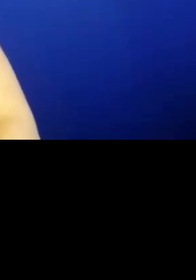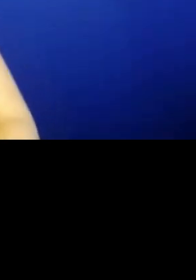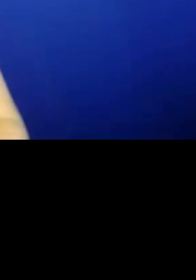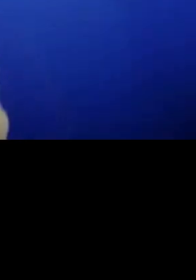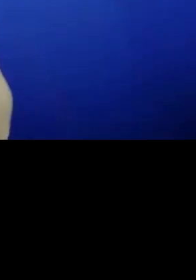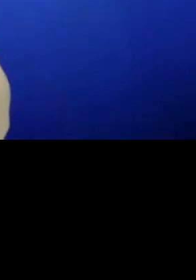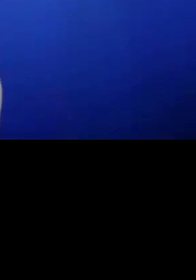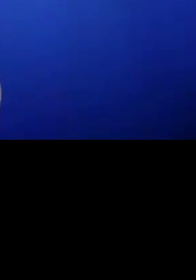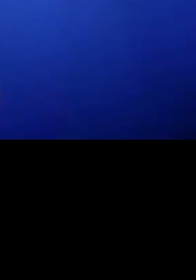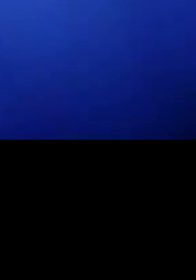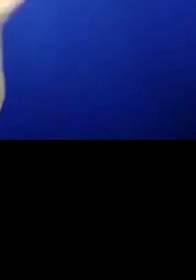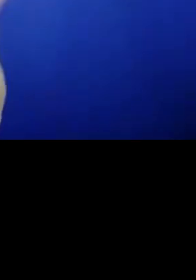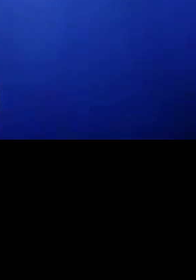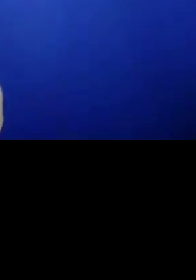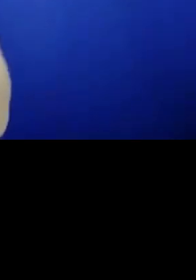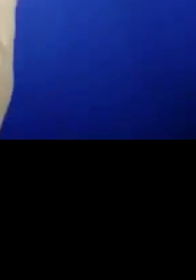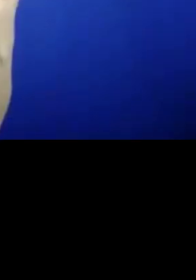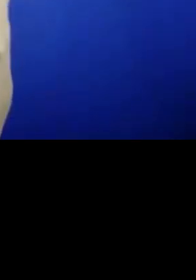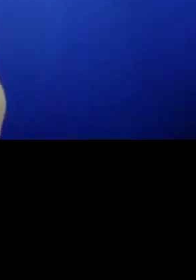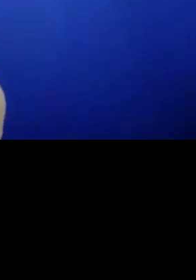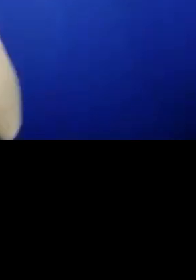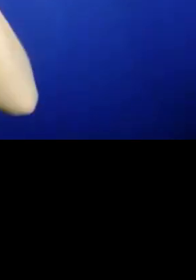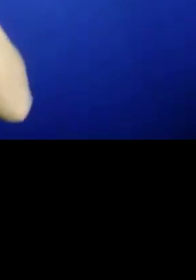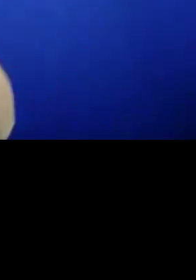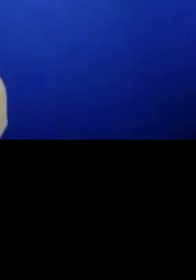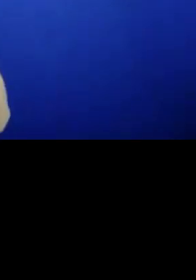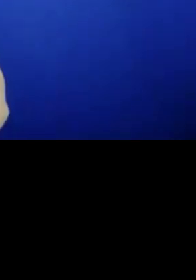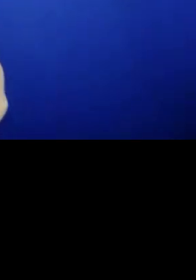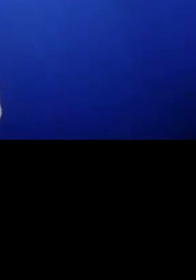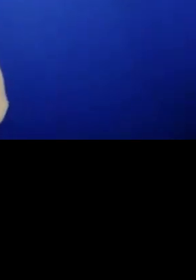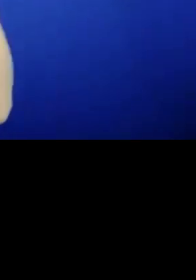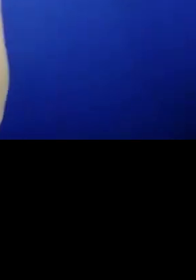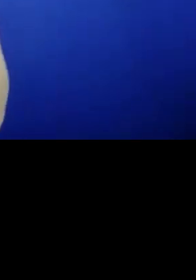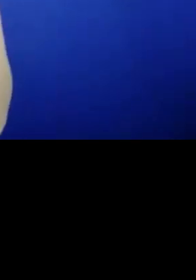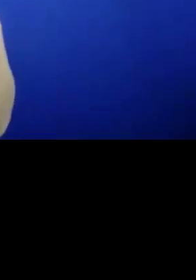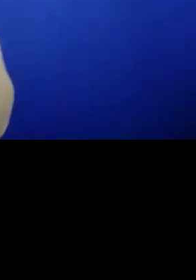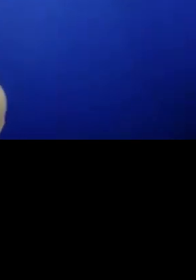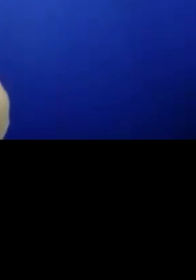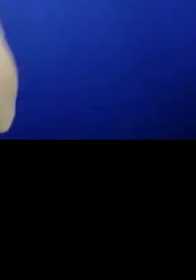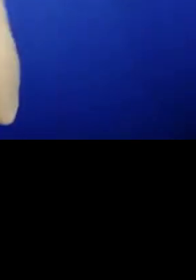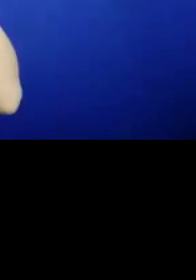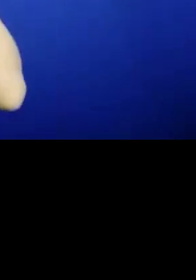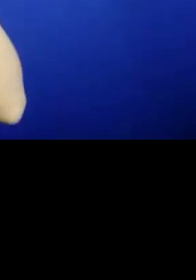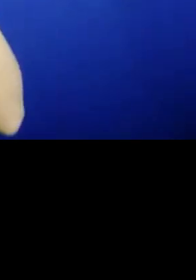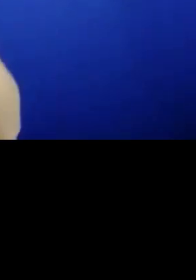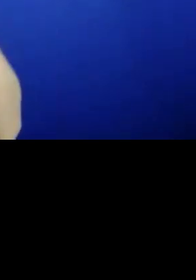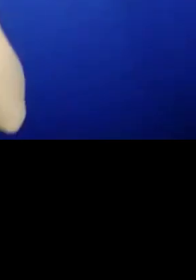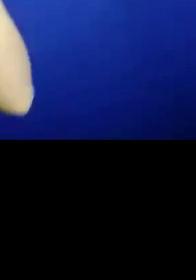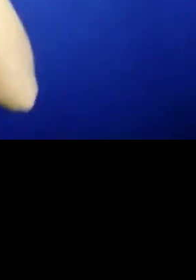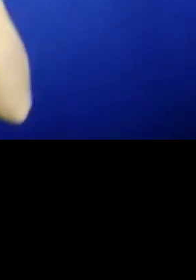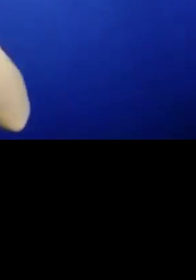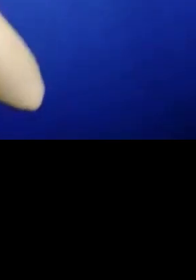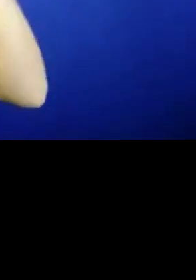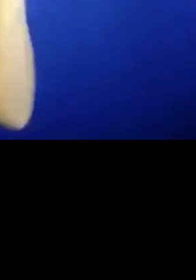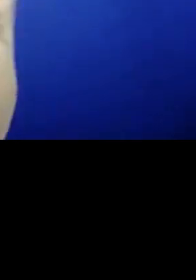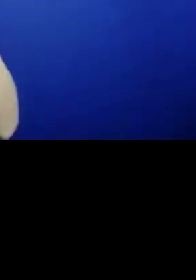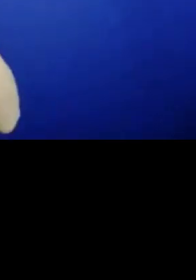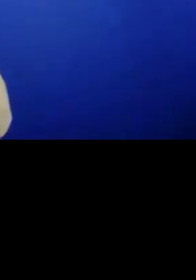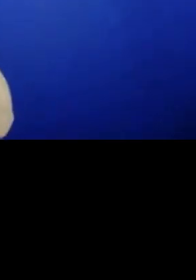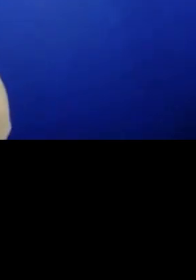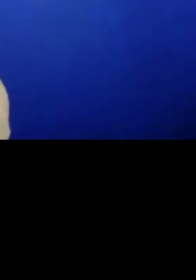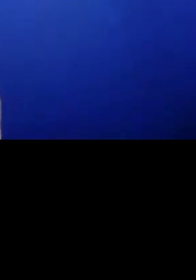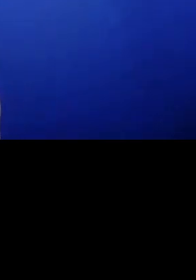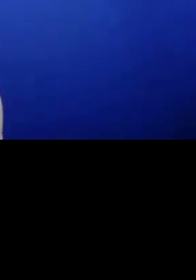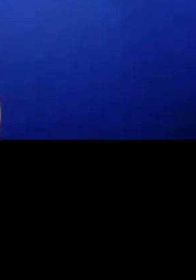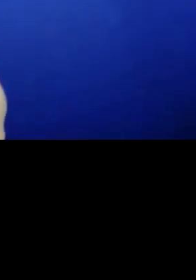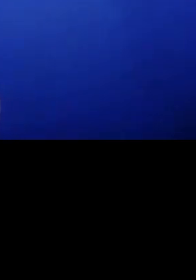Thank you both so much. I know that I learned a ton. This was a lot of information, and we have a ton of questions that are listed. So